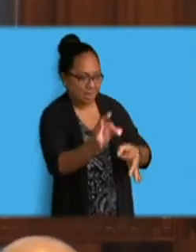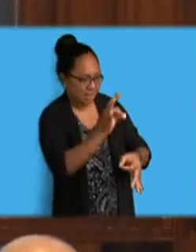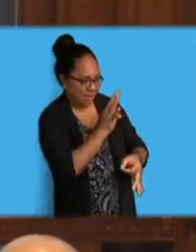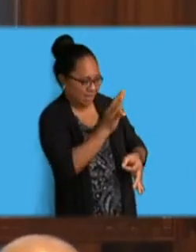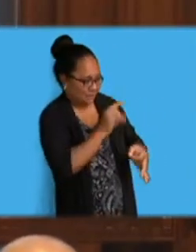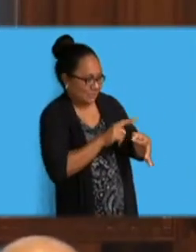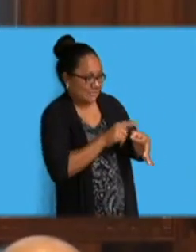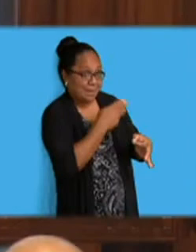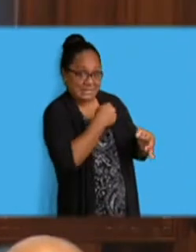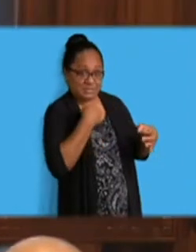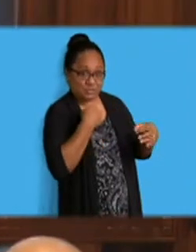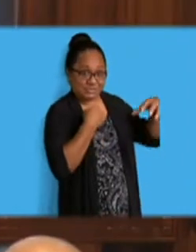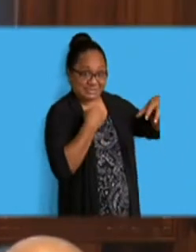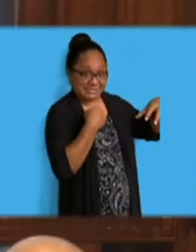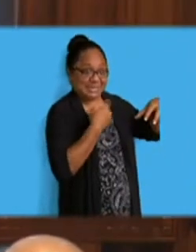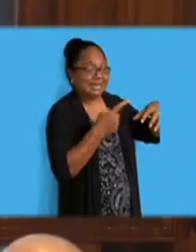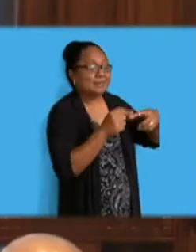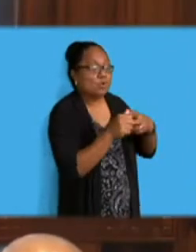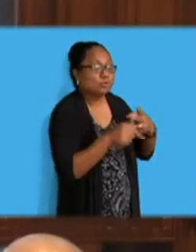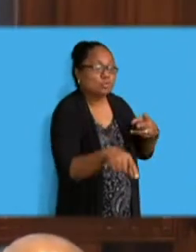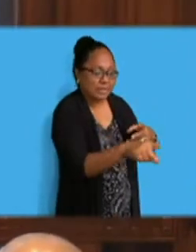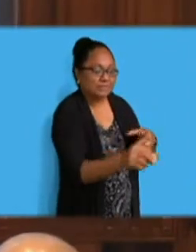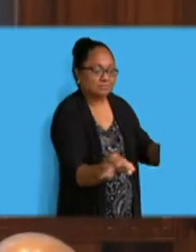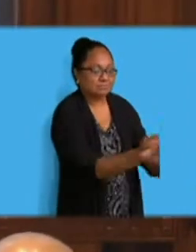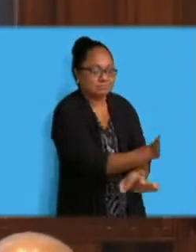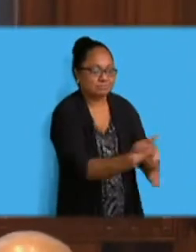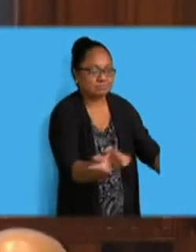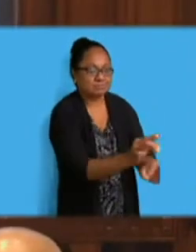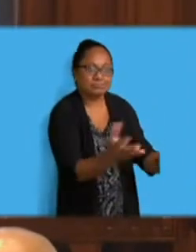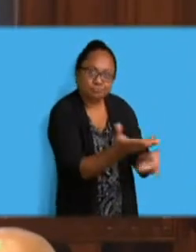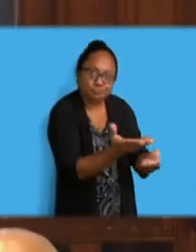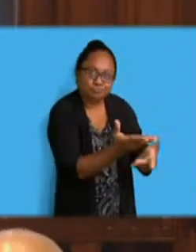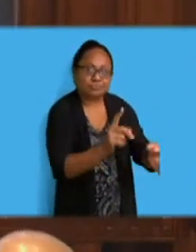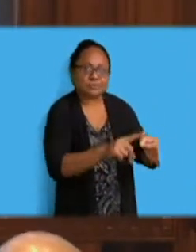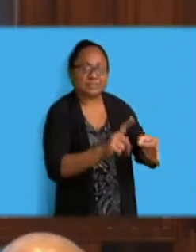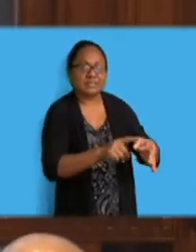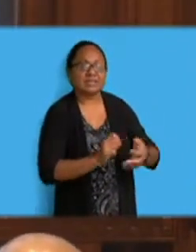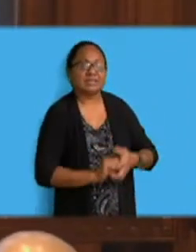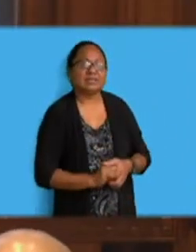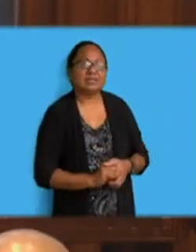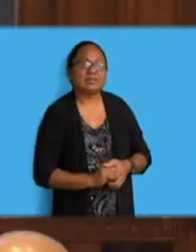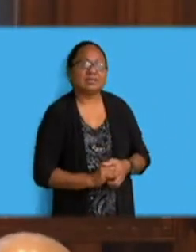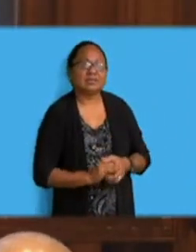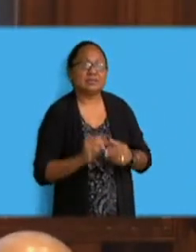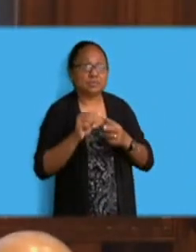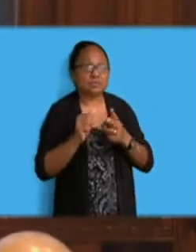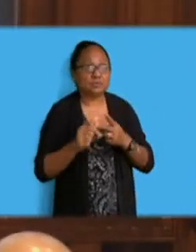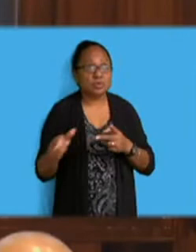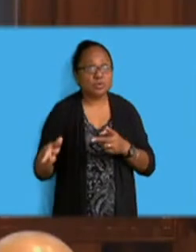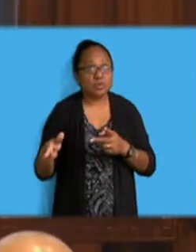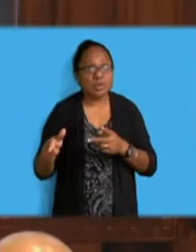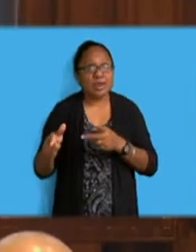other. For example, the National Council of Management had questions